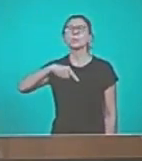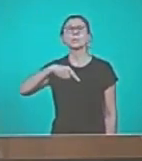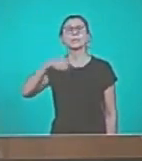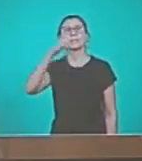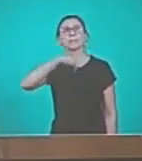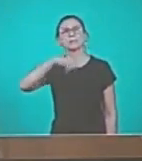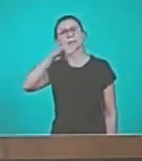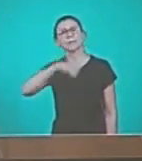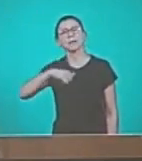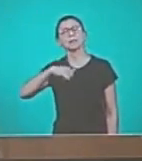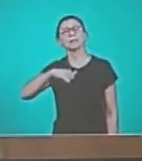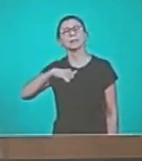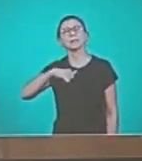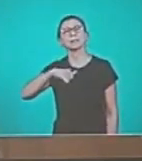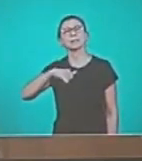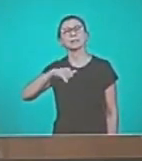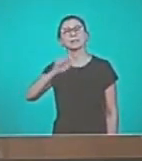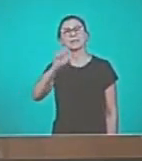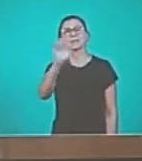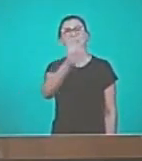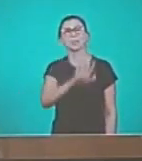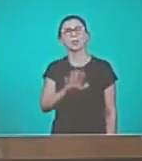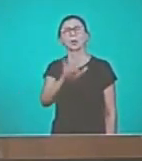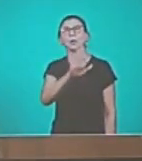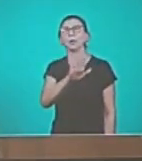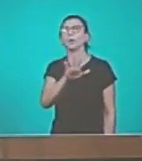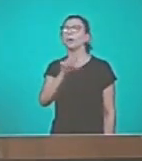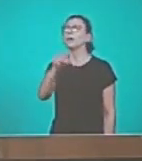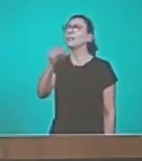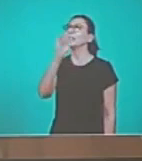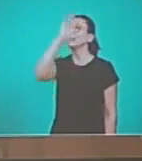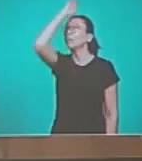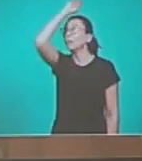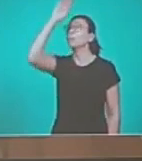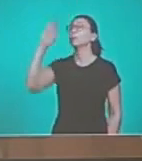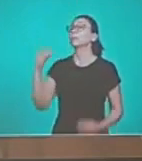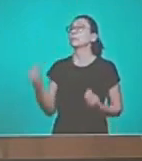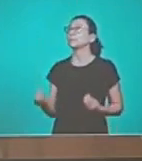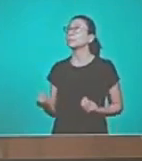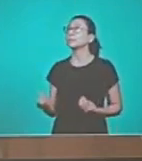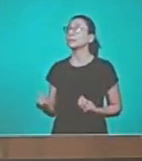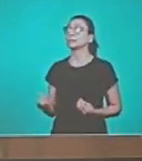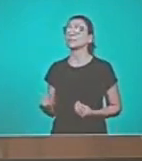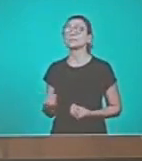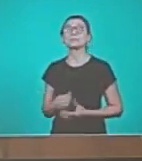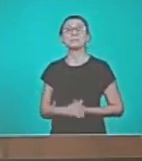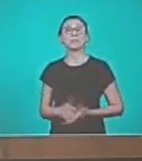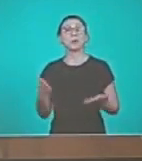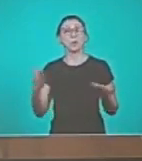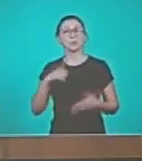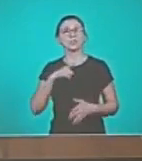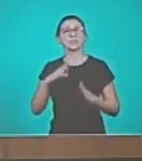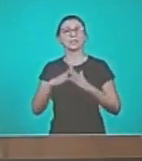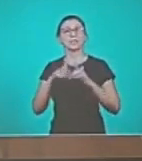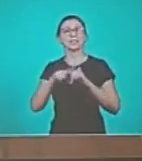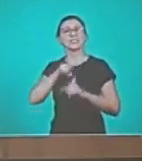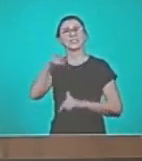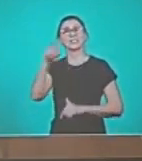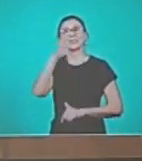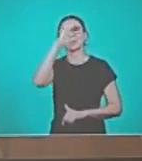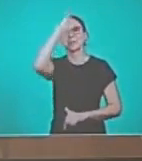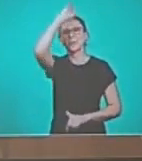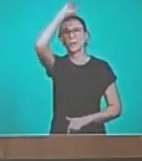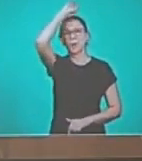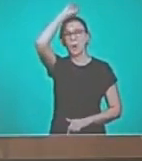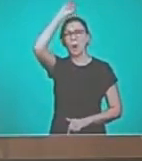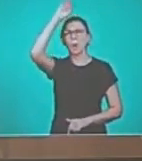about Rome? And today, we have a church in Rome. And my brethren, I went there. I've been with the brethren from